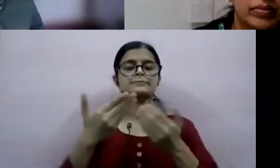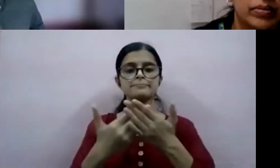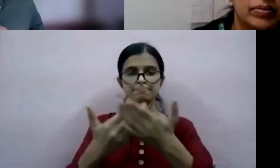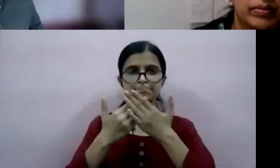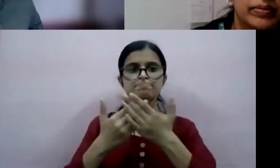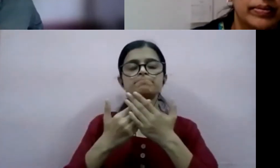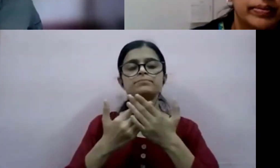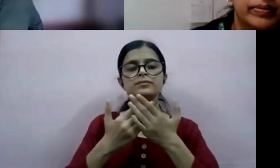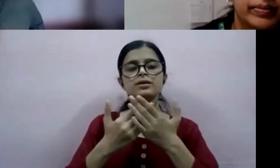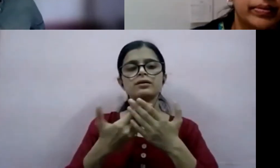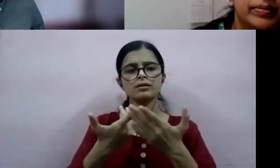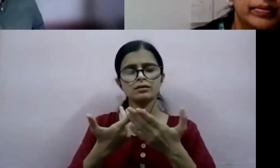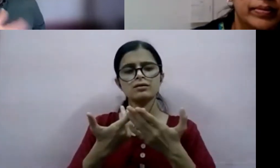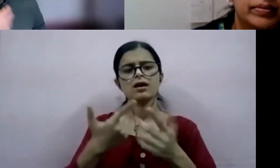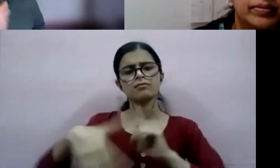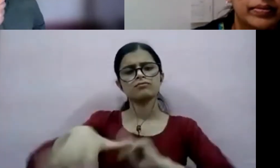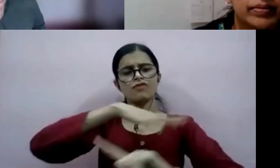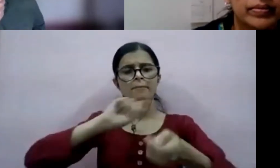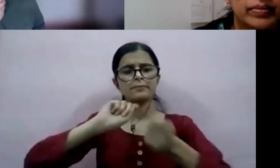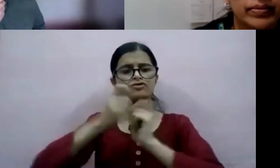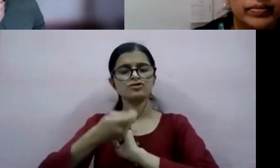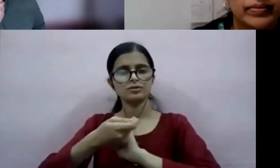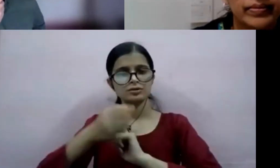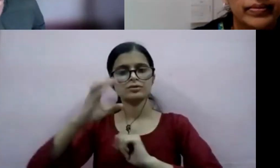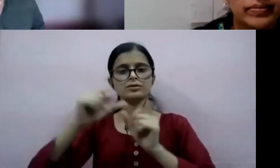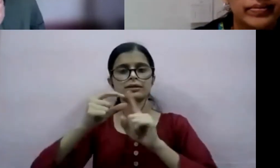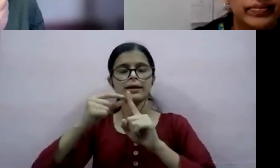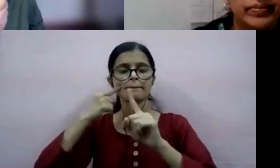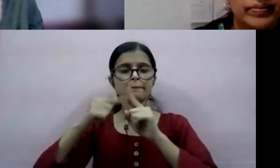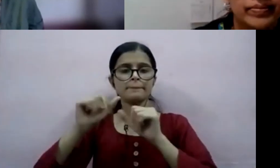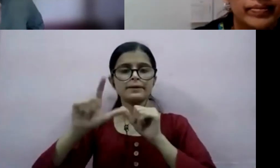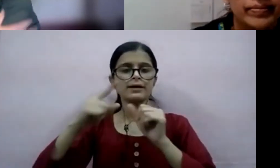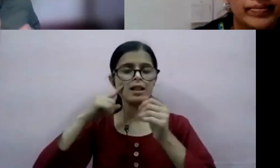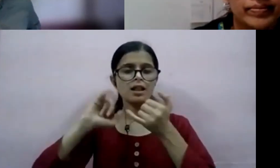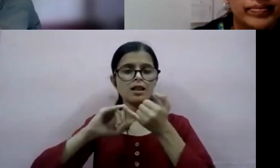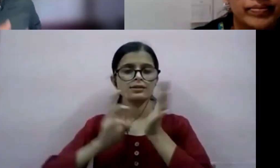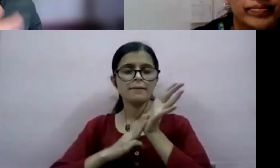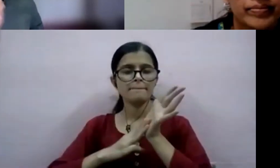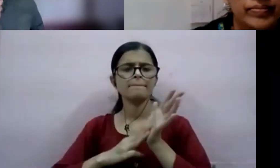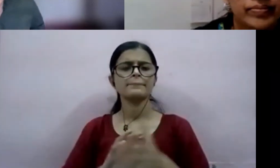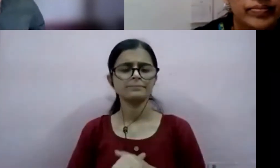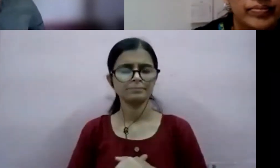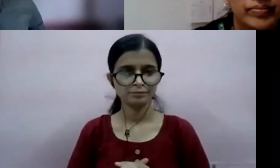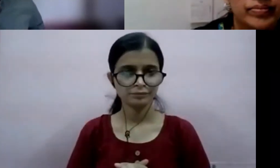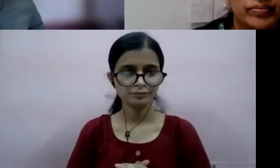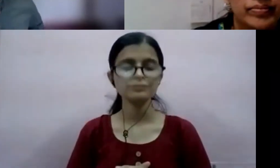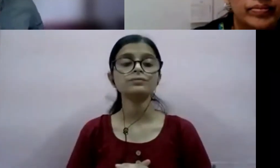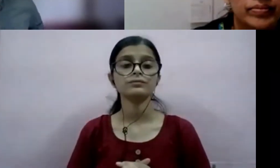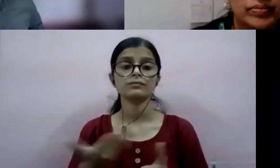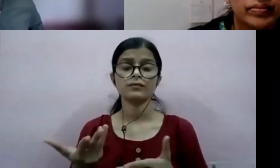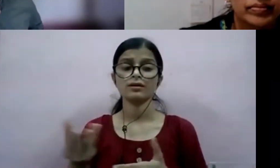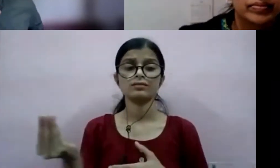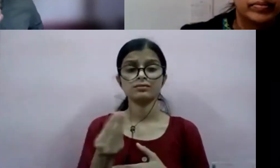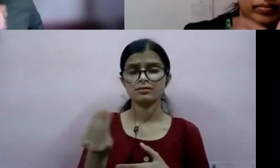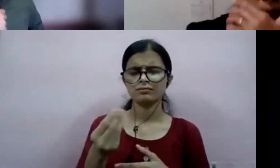change capitalism, but I don't think that's going to happen. So, you know, I think we have to learn to work within these, and you know, we have to be